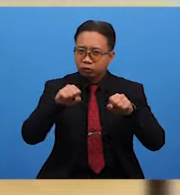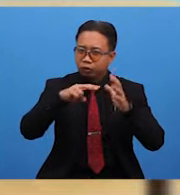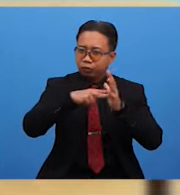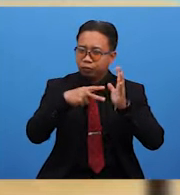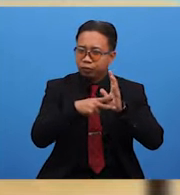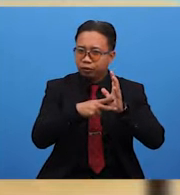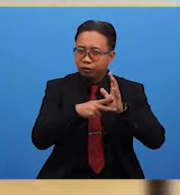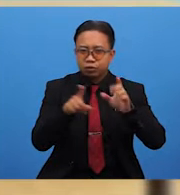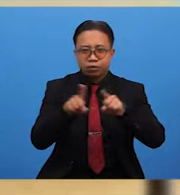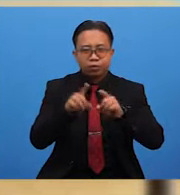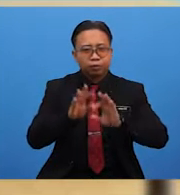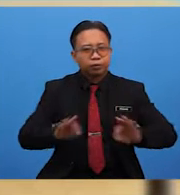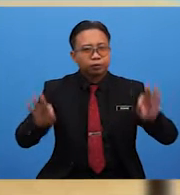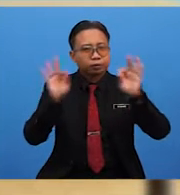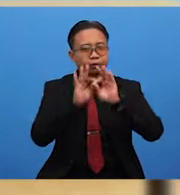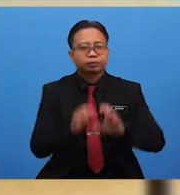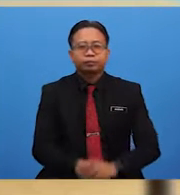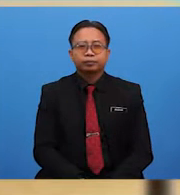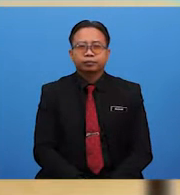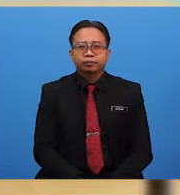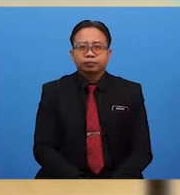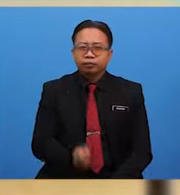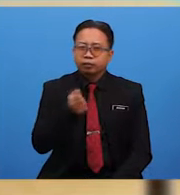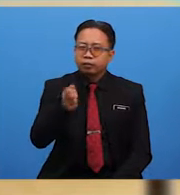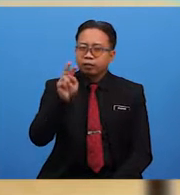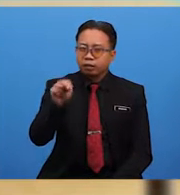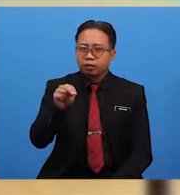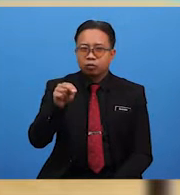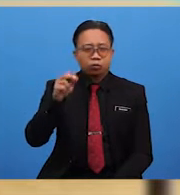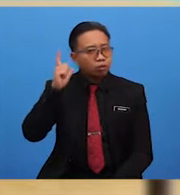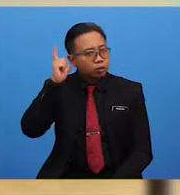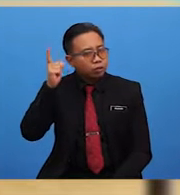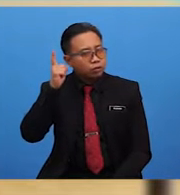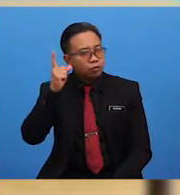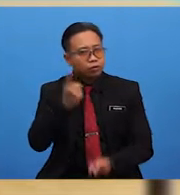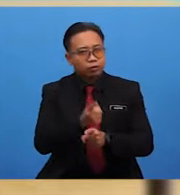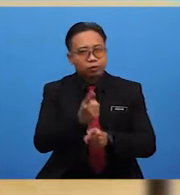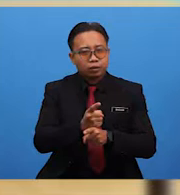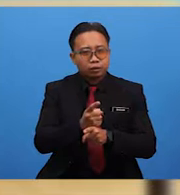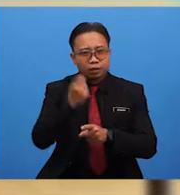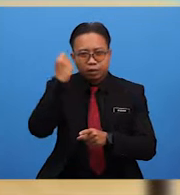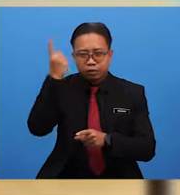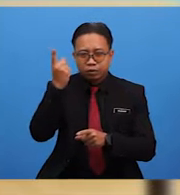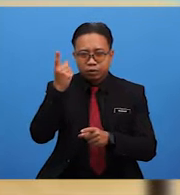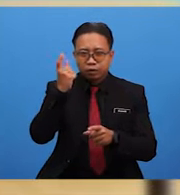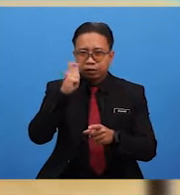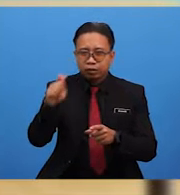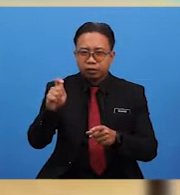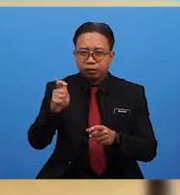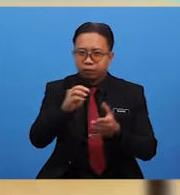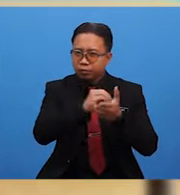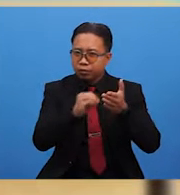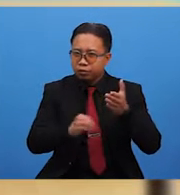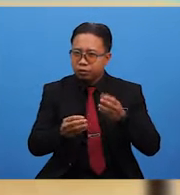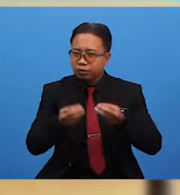also mean important. Hence, you need to listen carefully and understand the message that